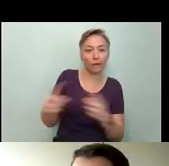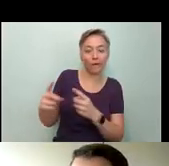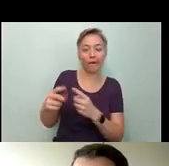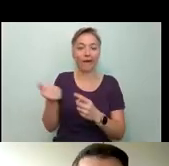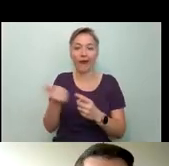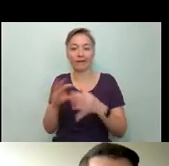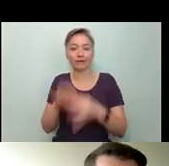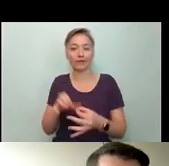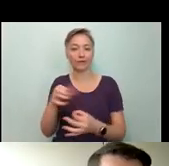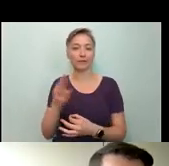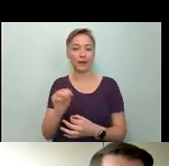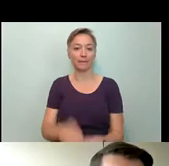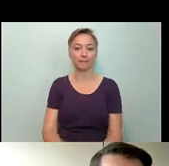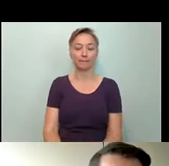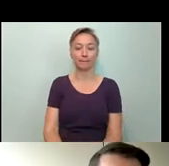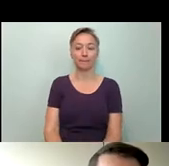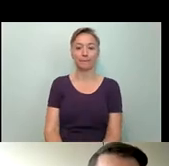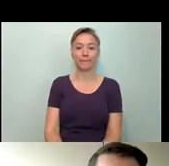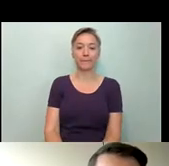related today.